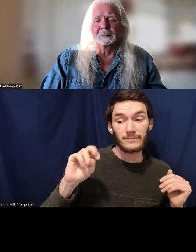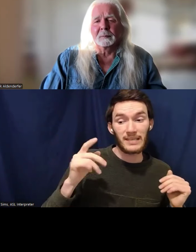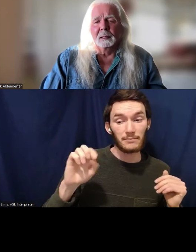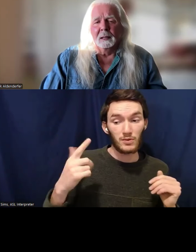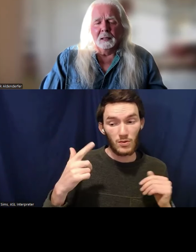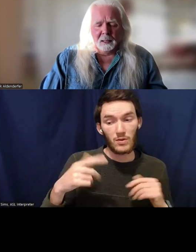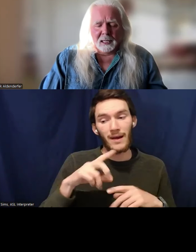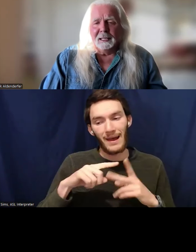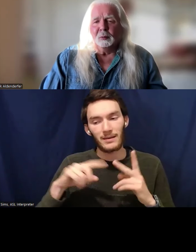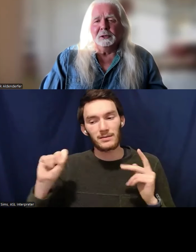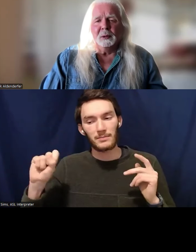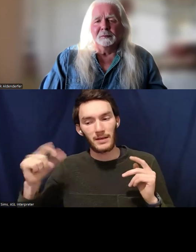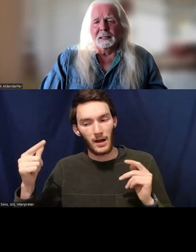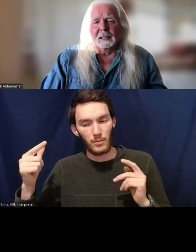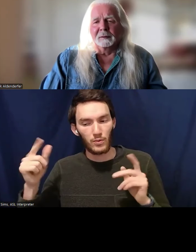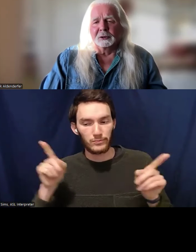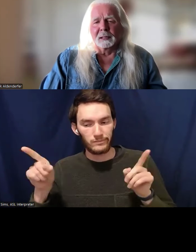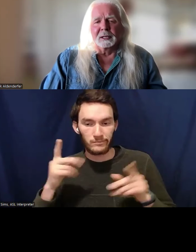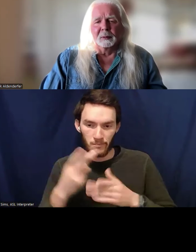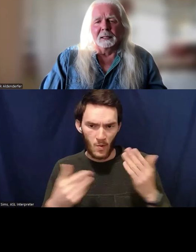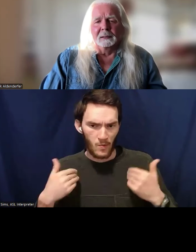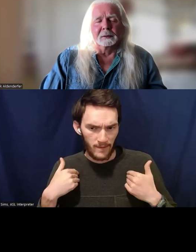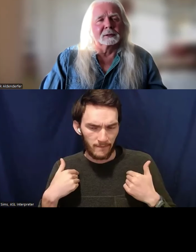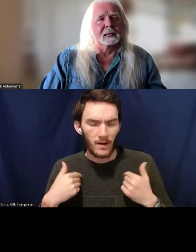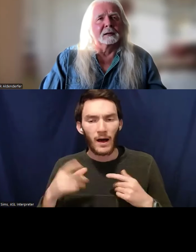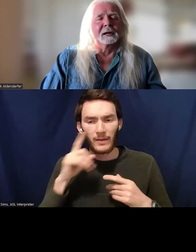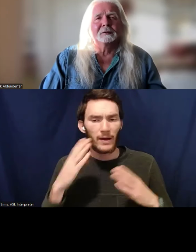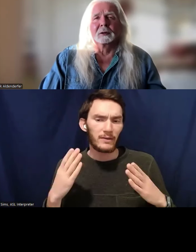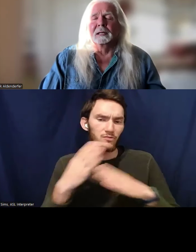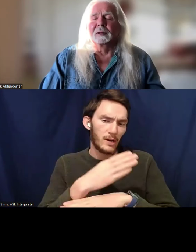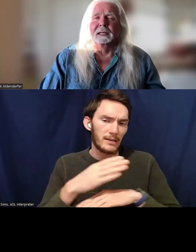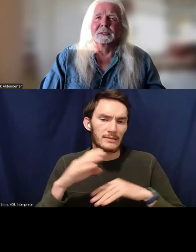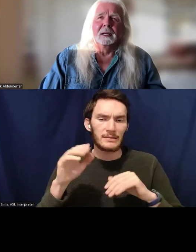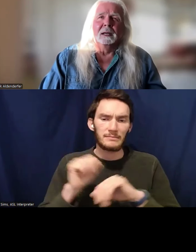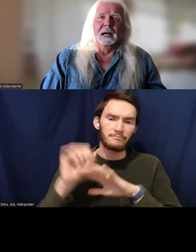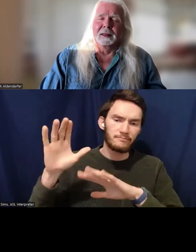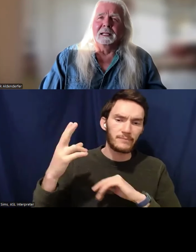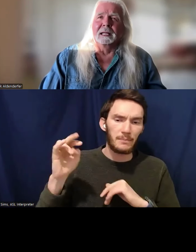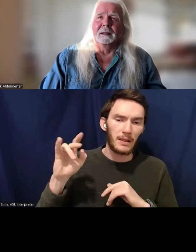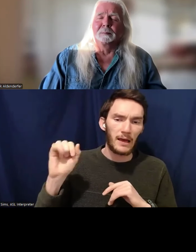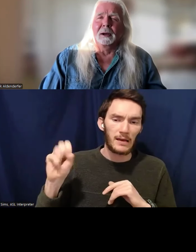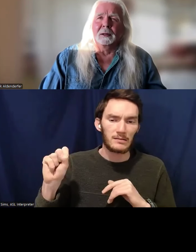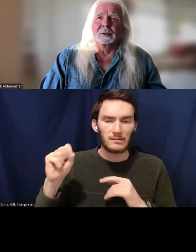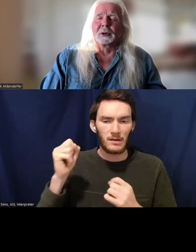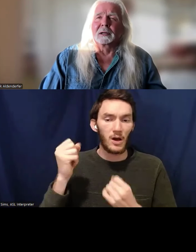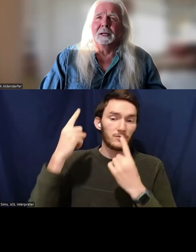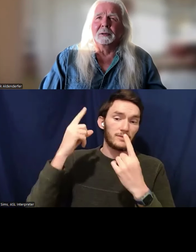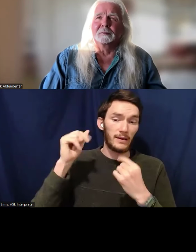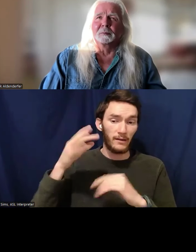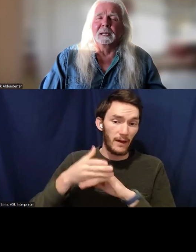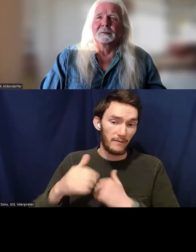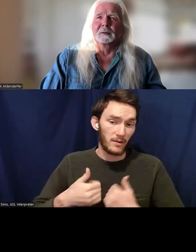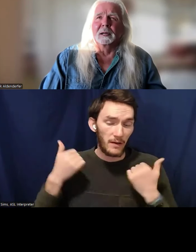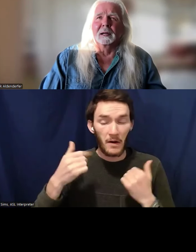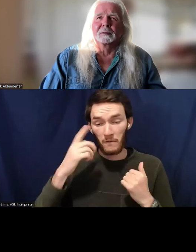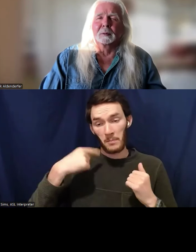case. I think we do, in fact, have a trans-Himalayan understanding of an afterlife. That is, I think the parallels are clear enough for